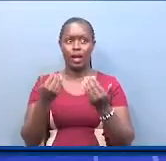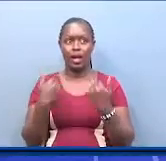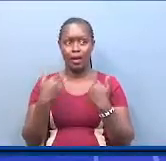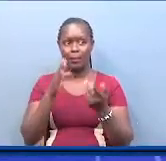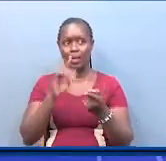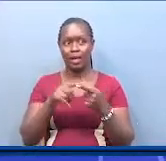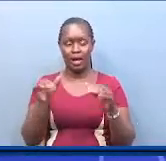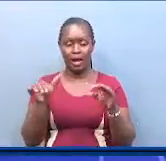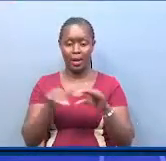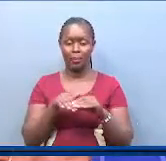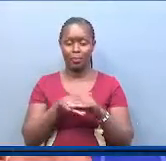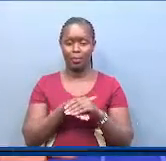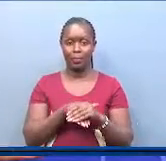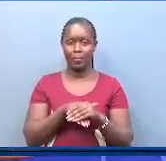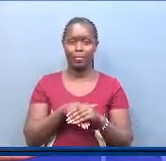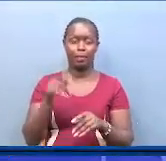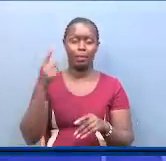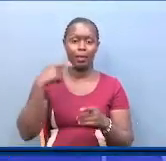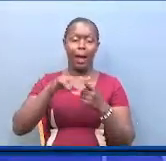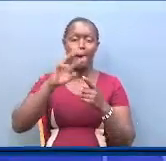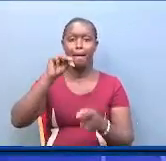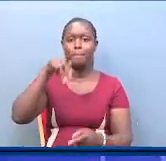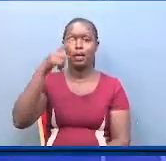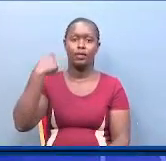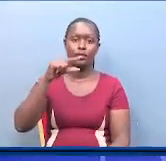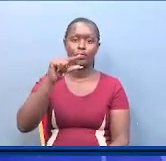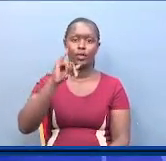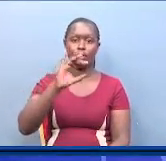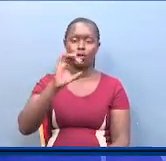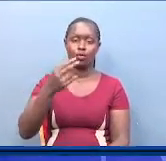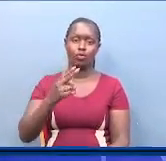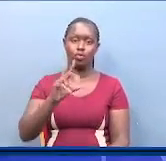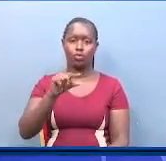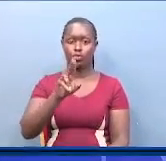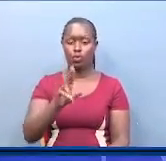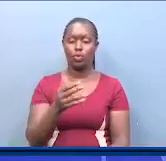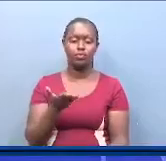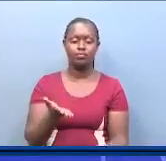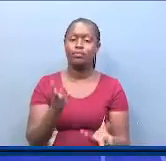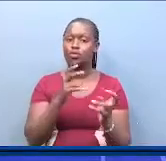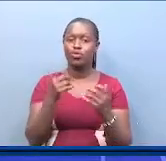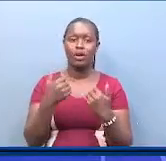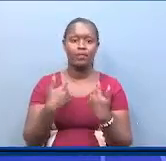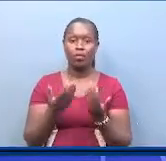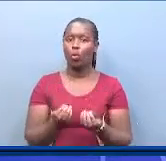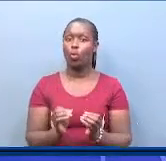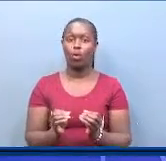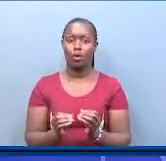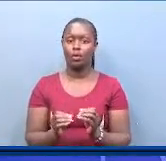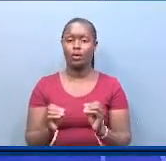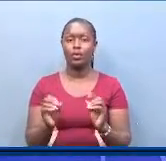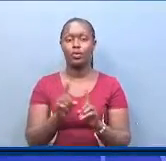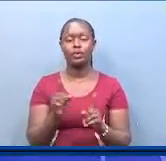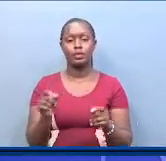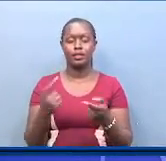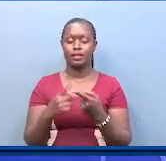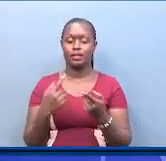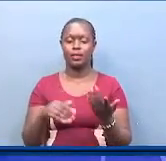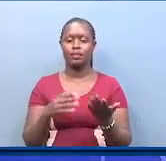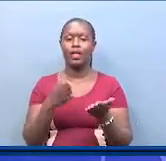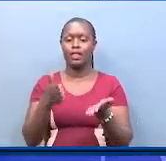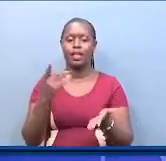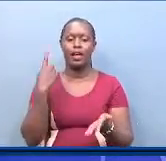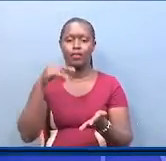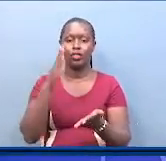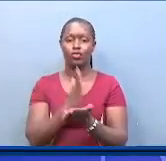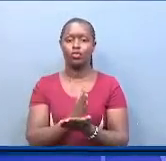a member of parliament for Gishogo. And she had no corruption issues. Martha Karua stands for the truth.